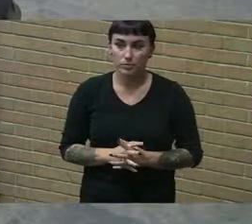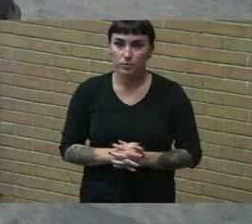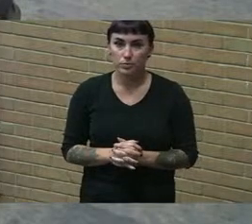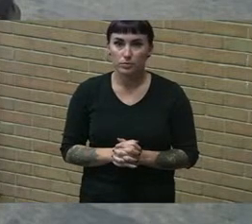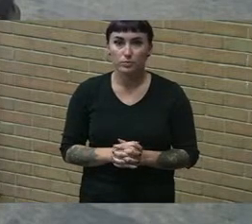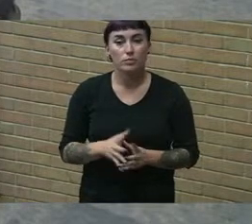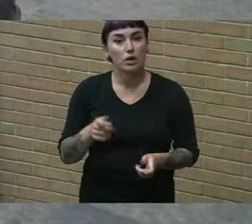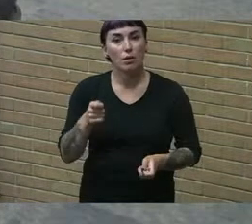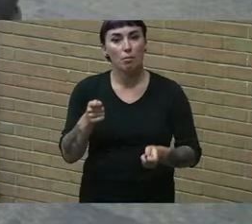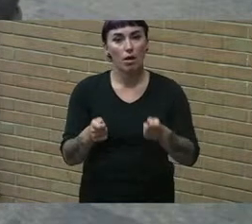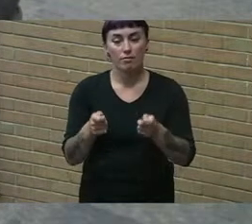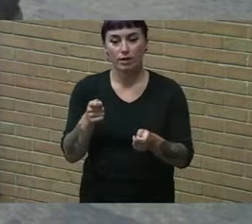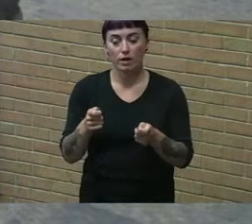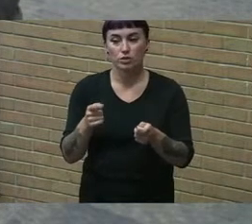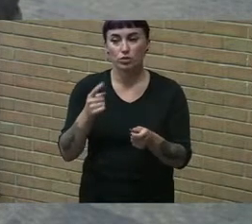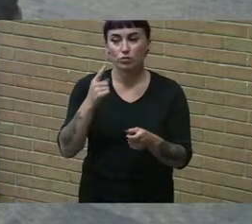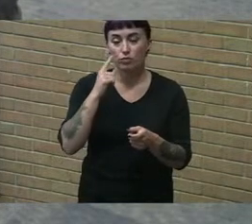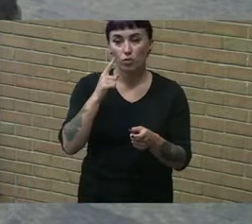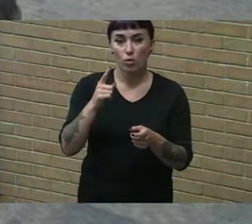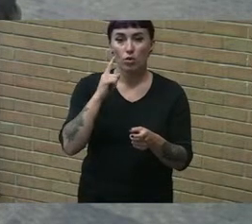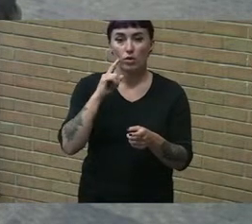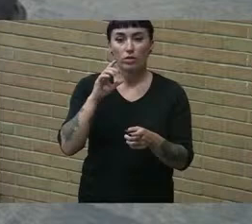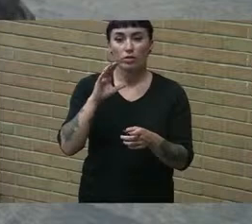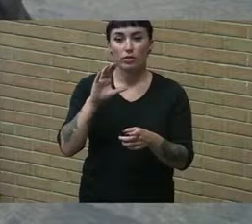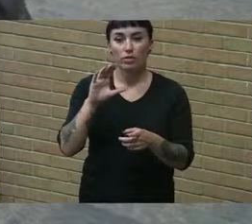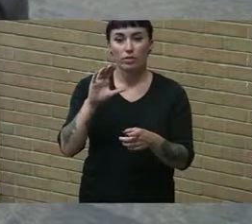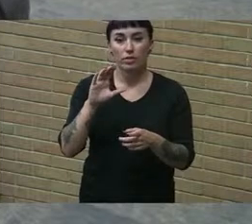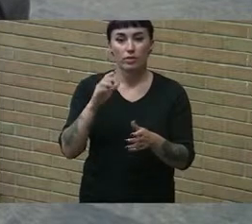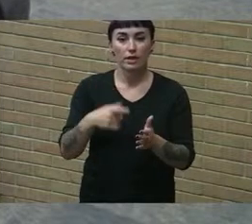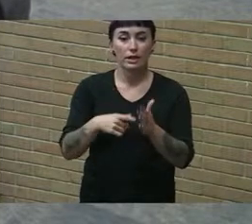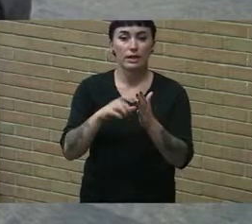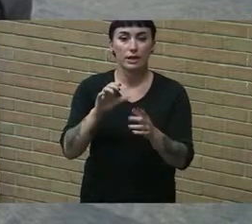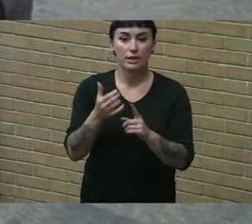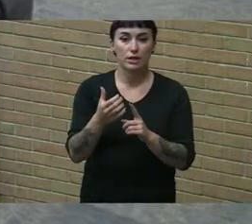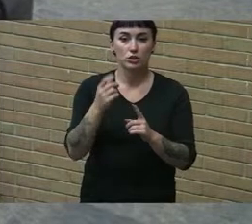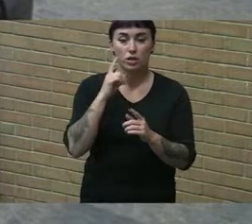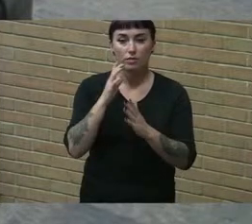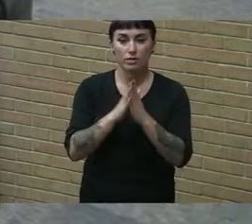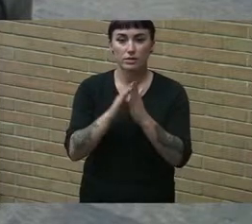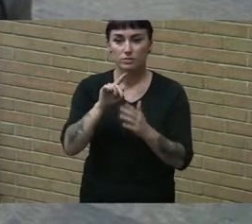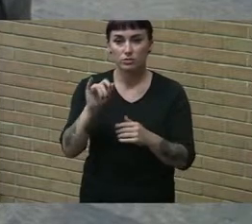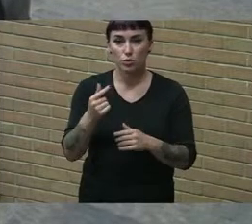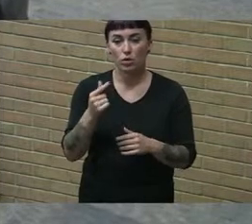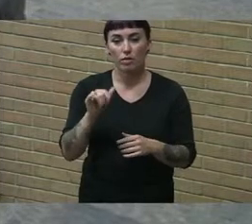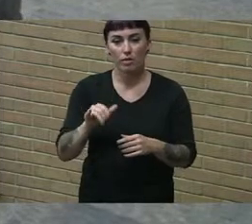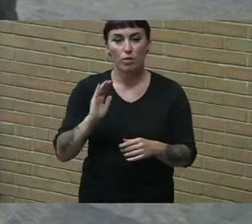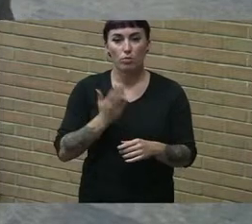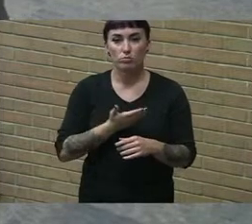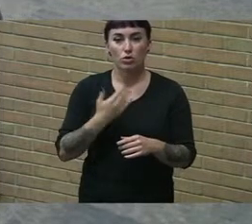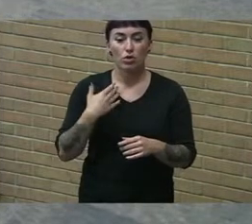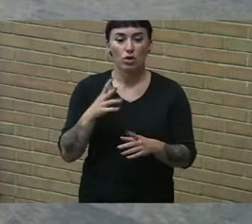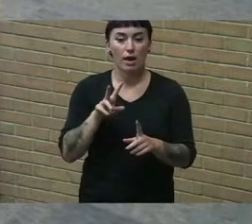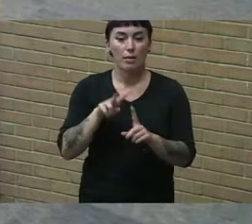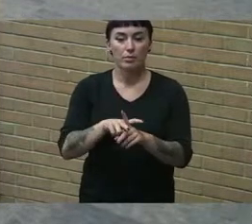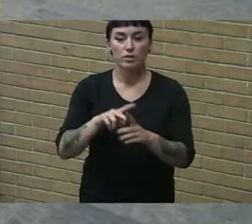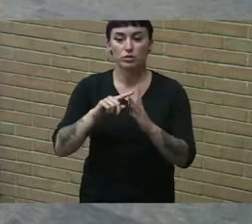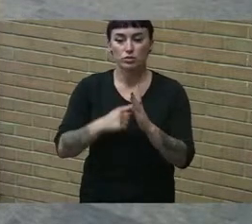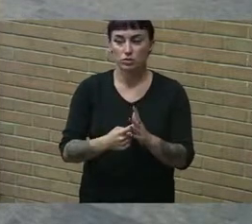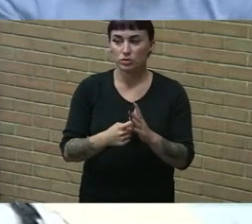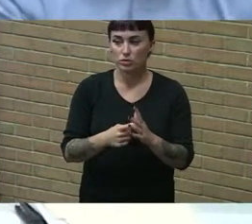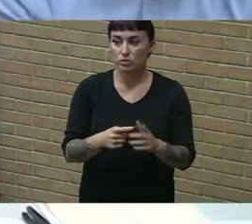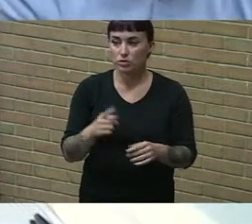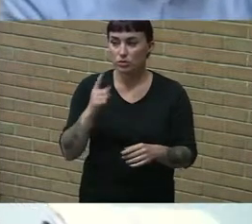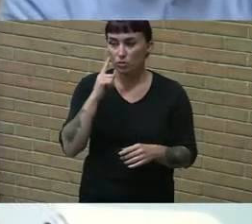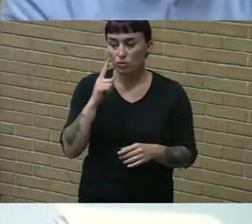essentially a modification of the condition of incentive zoning, which basically was our application initially, to